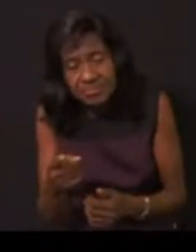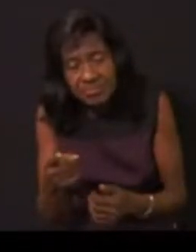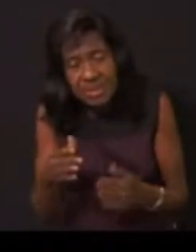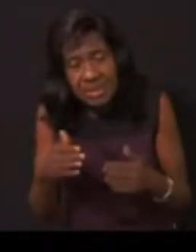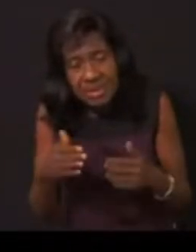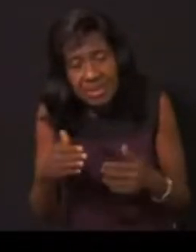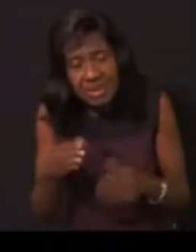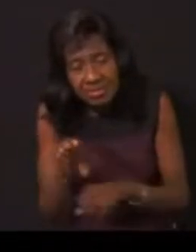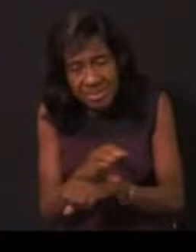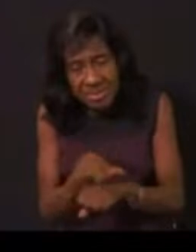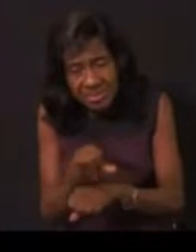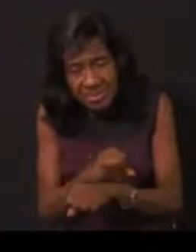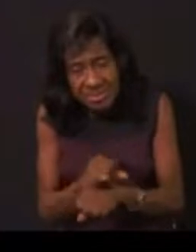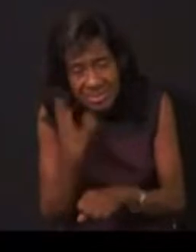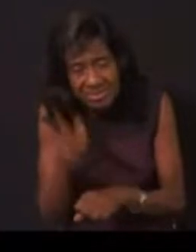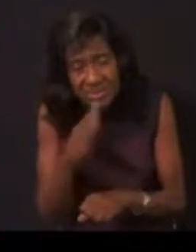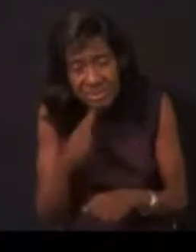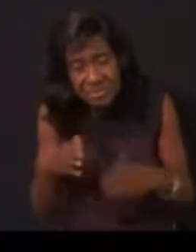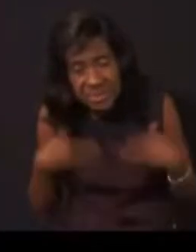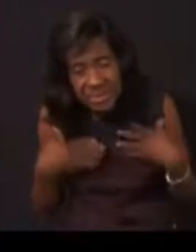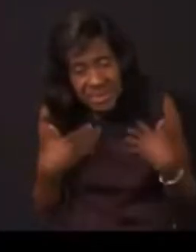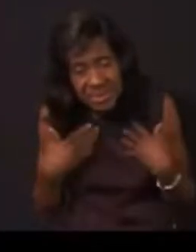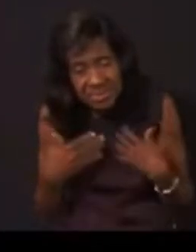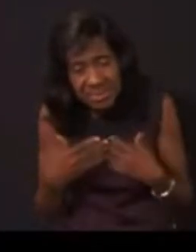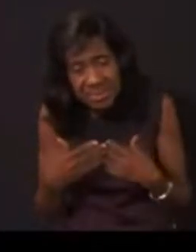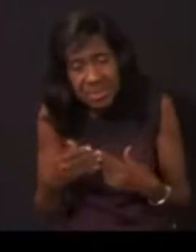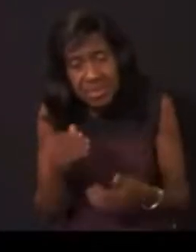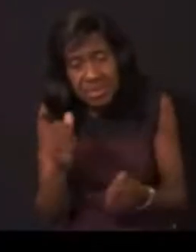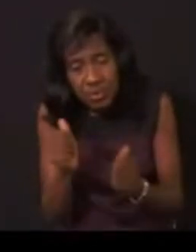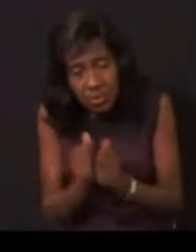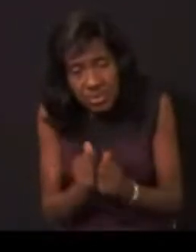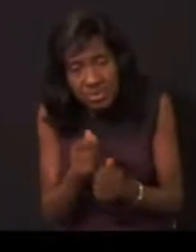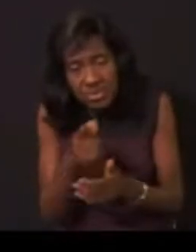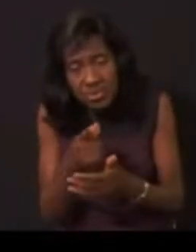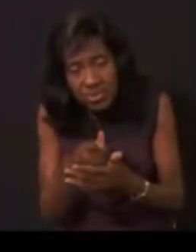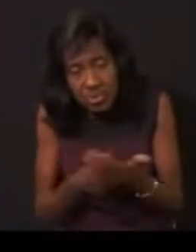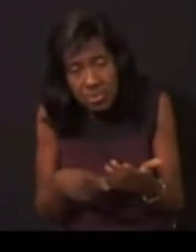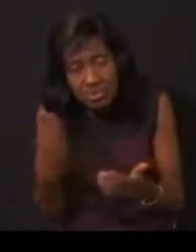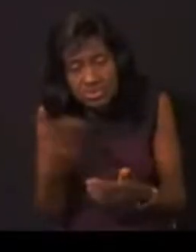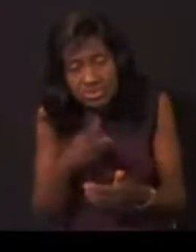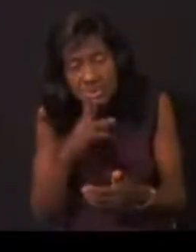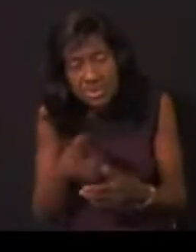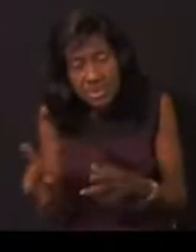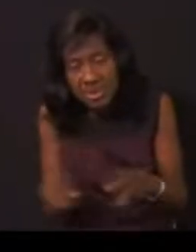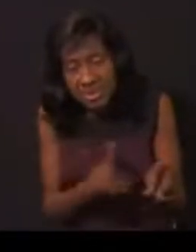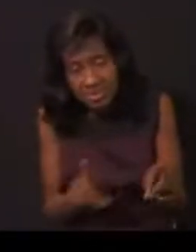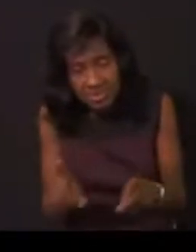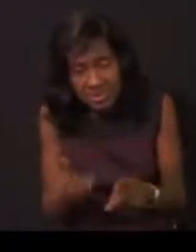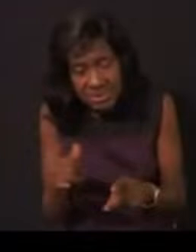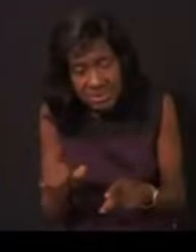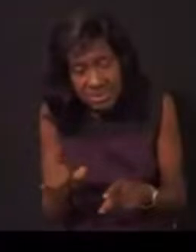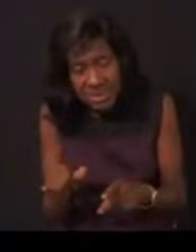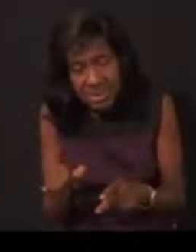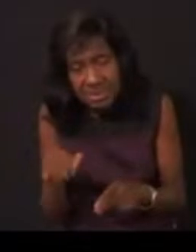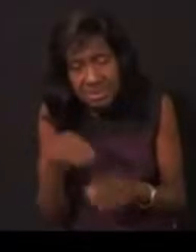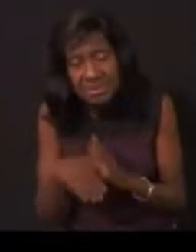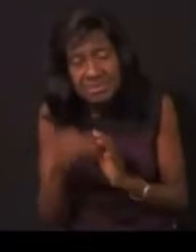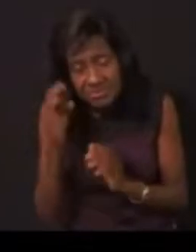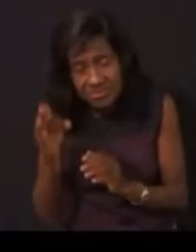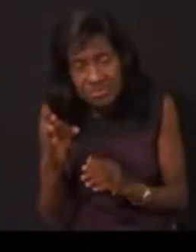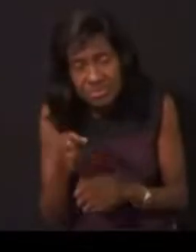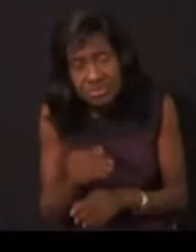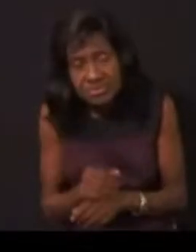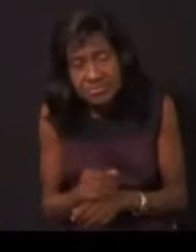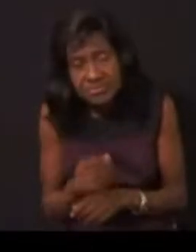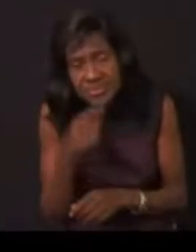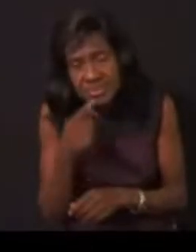and proud of the public health that we will end up with coming out on the other end of this. Thank you. Andrea, let me just add to that. We do recognize